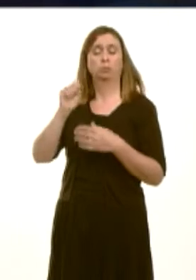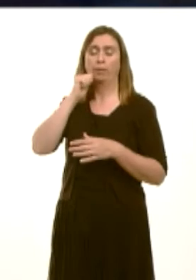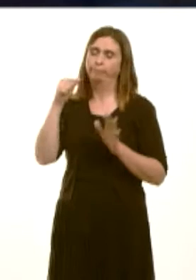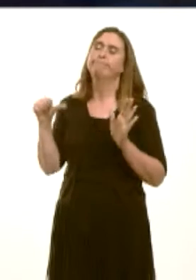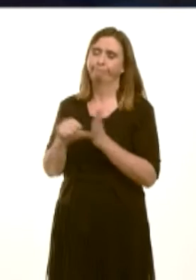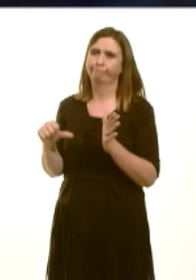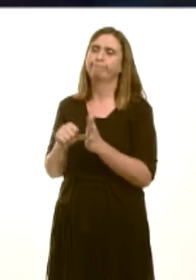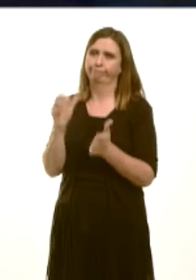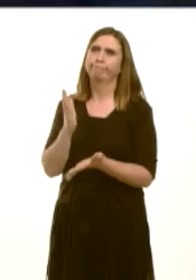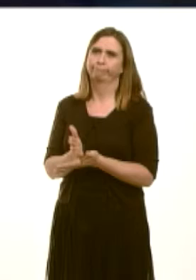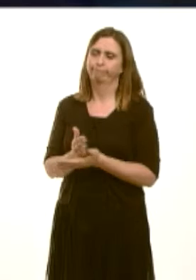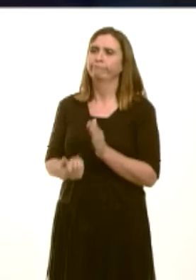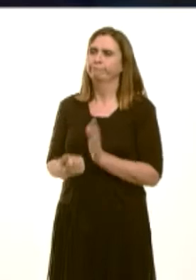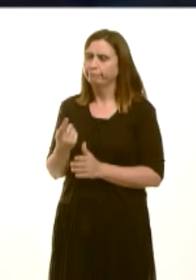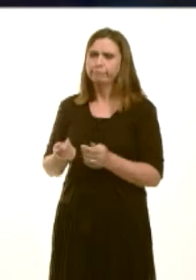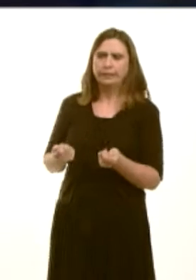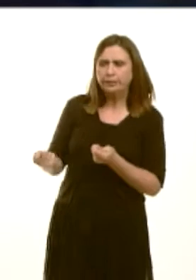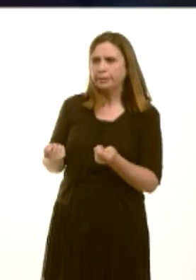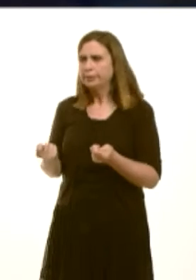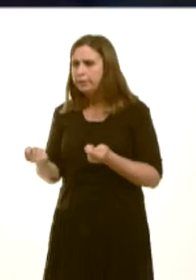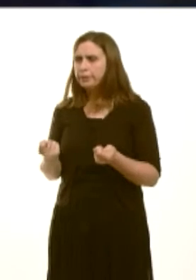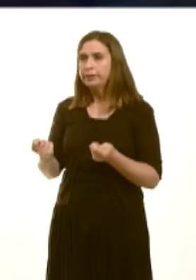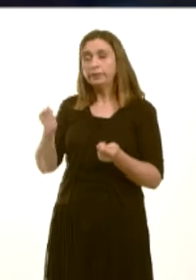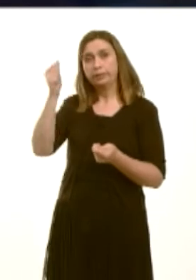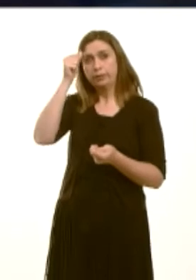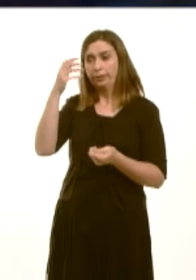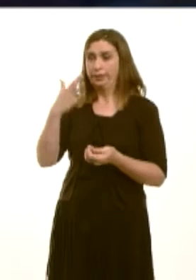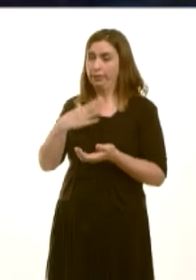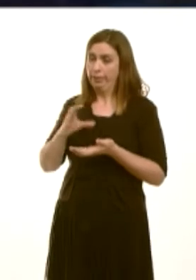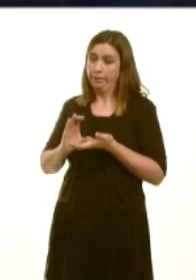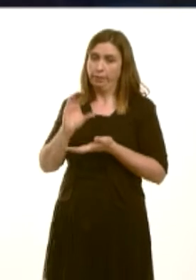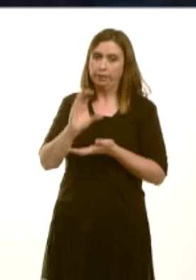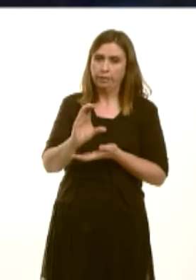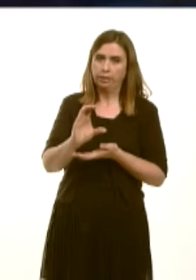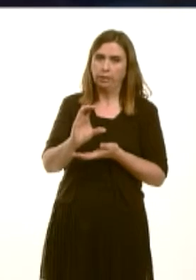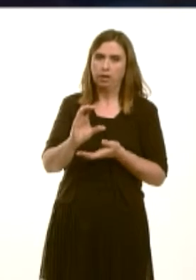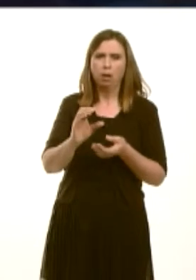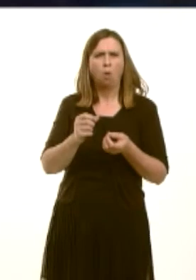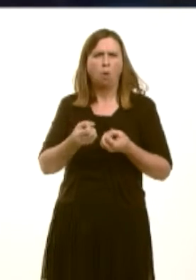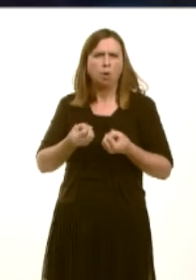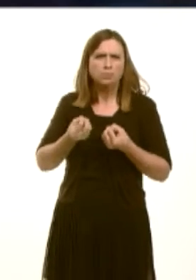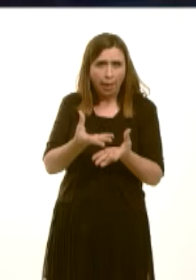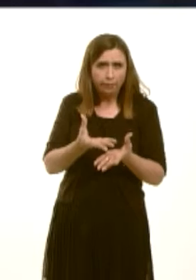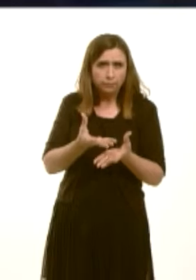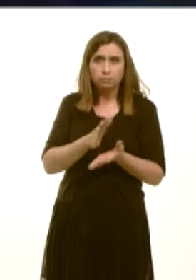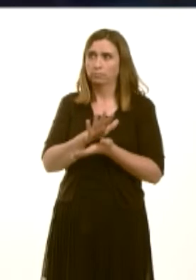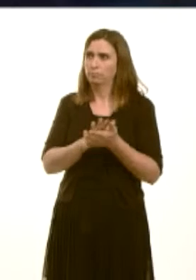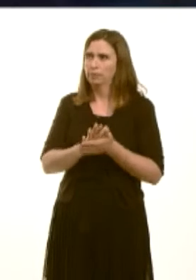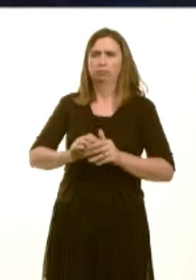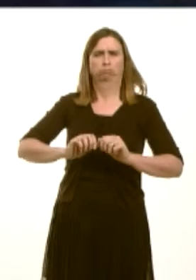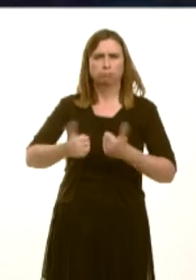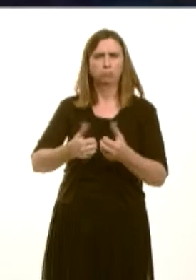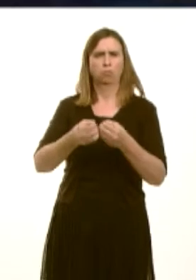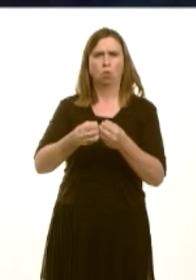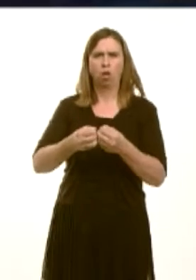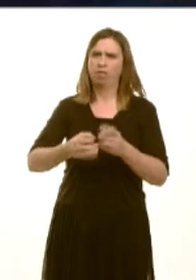that where there is a need for us to provide value for money, that the contribution of the Liberal Democrats in the